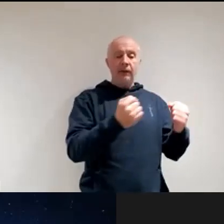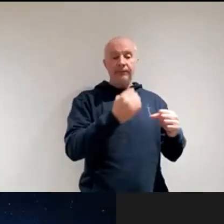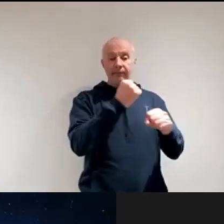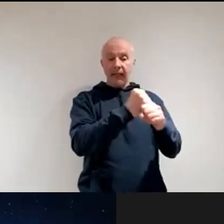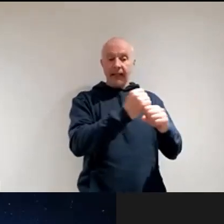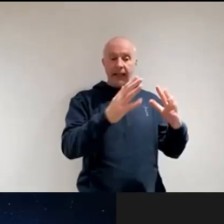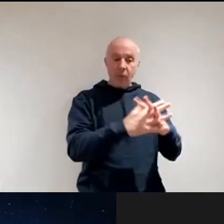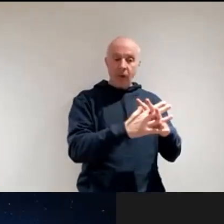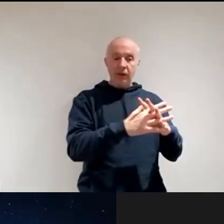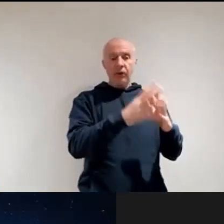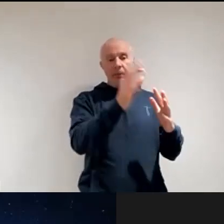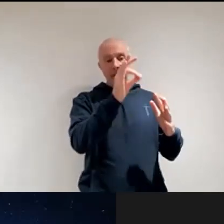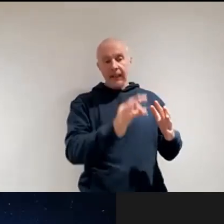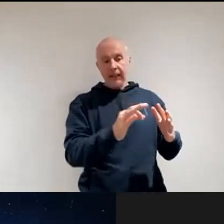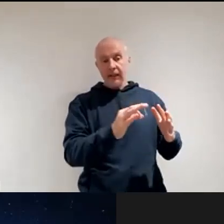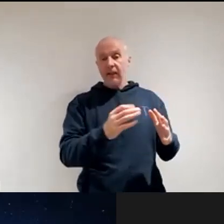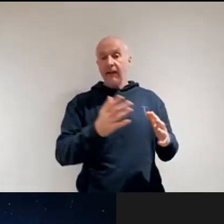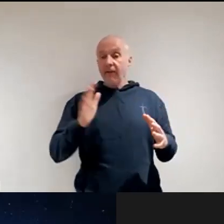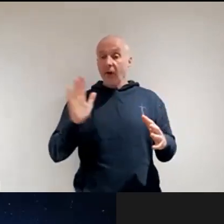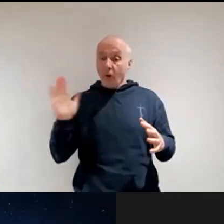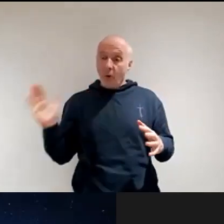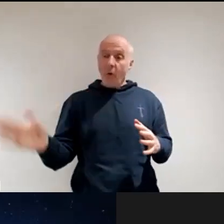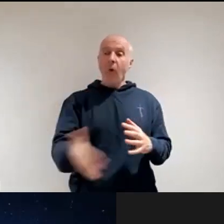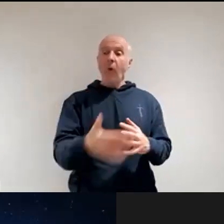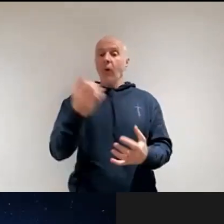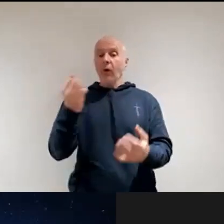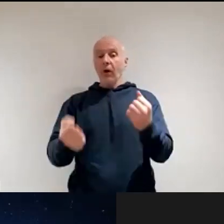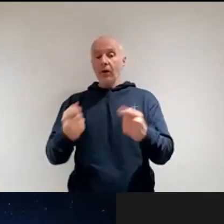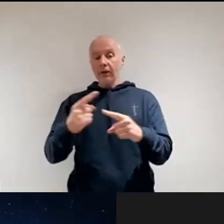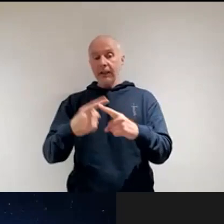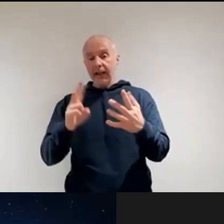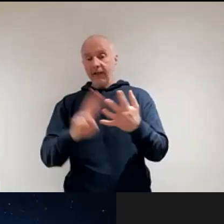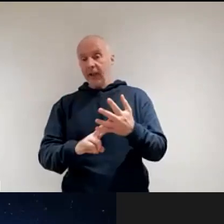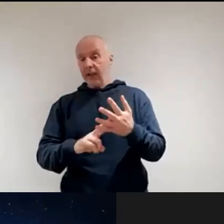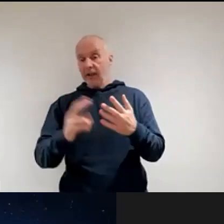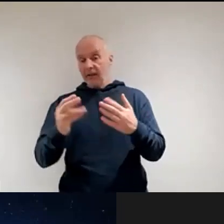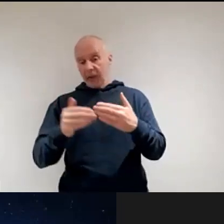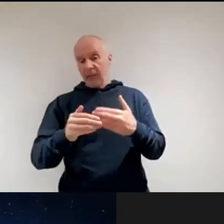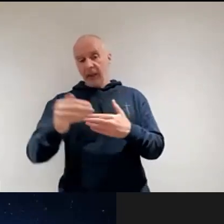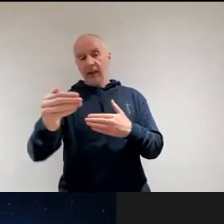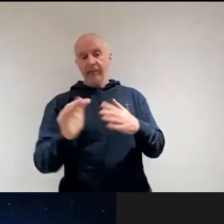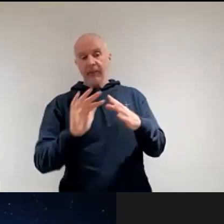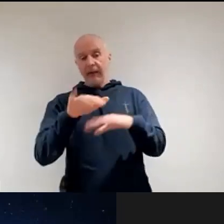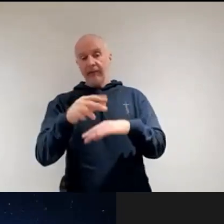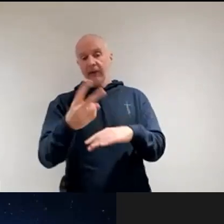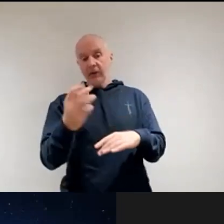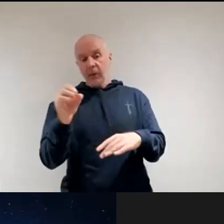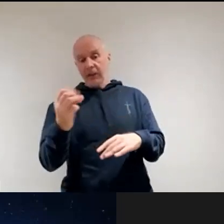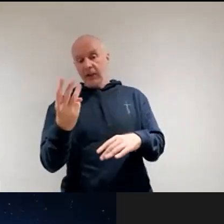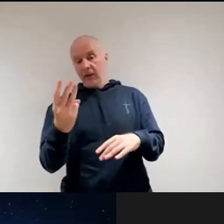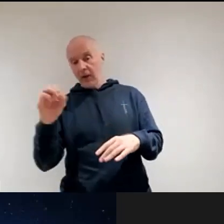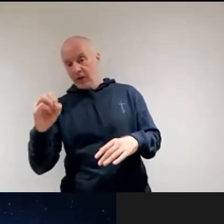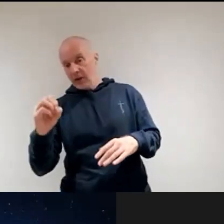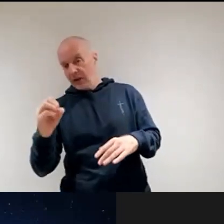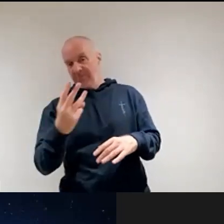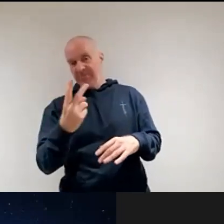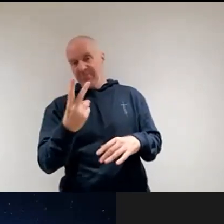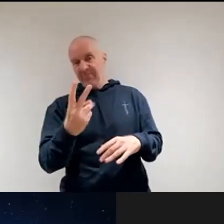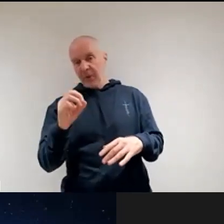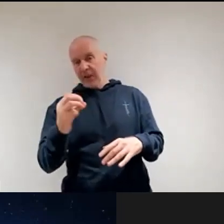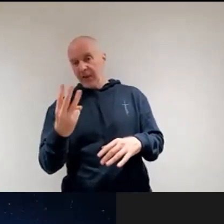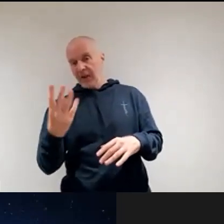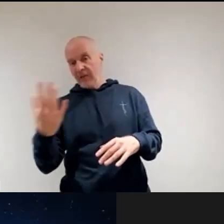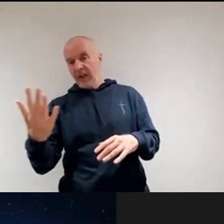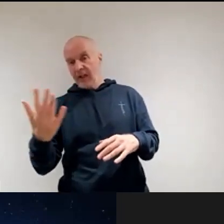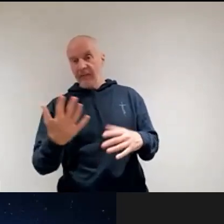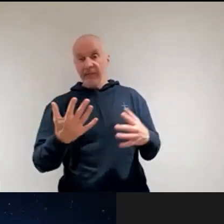all cars were EV? So presumably beyond 2030. Or would existing generation be sufficient using various management technologies?